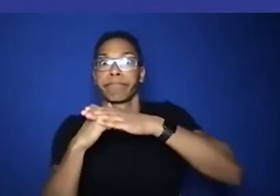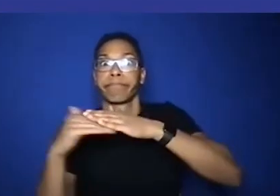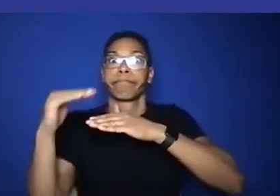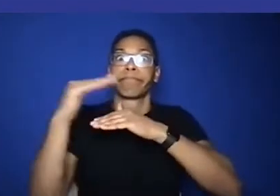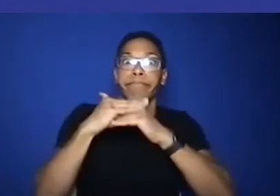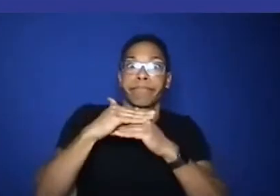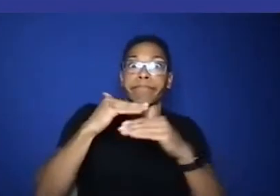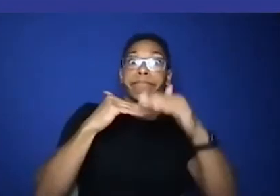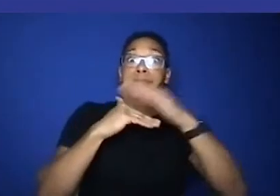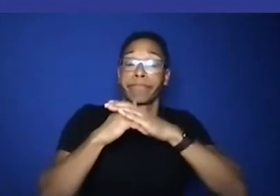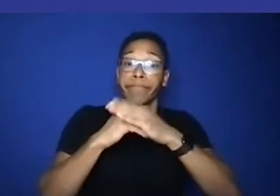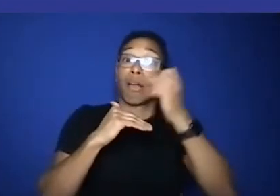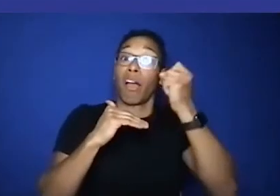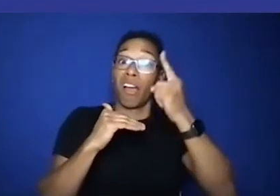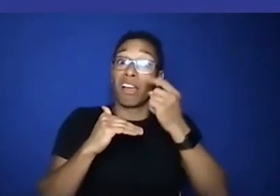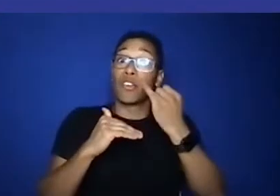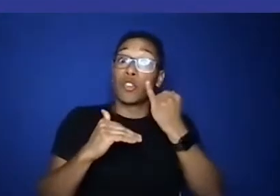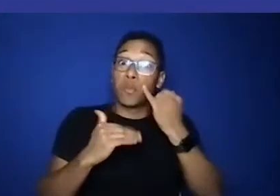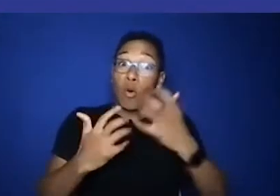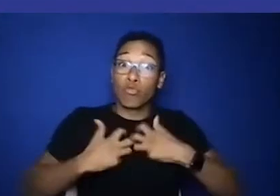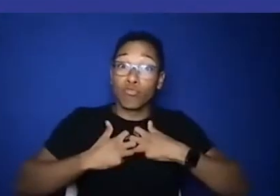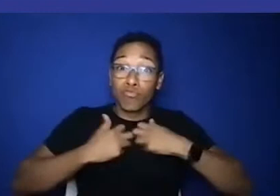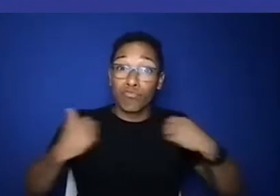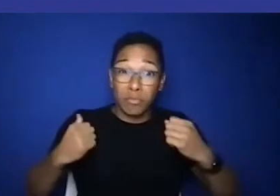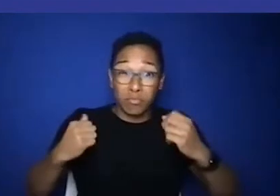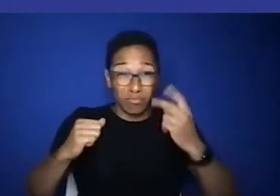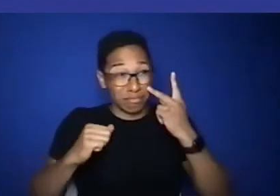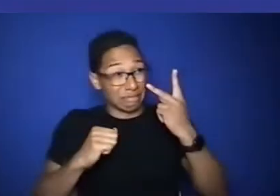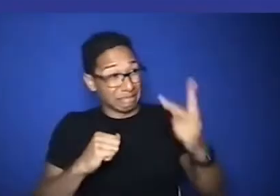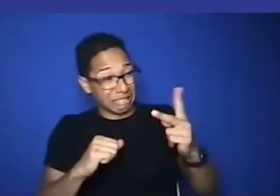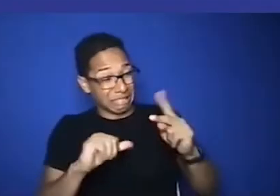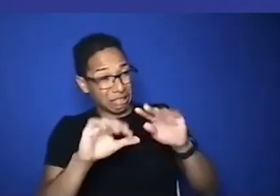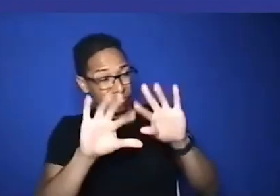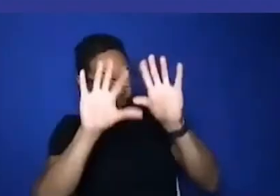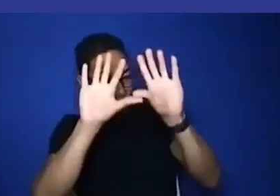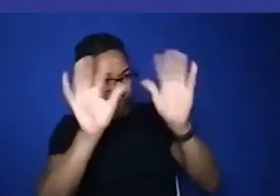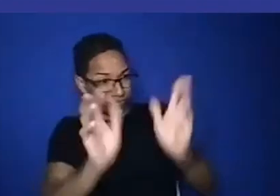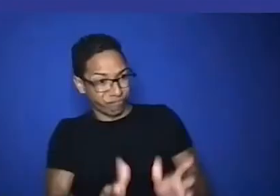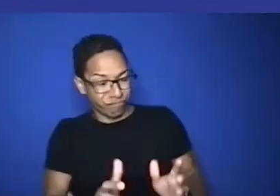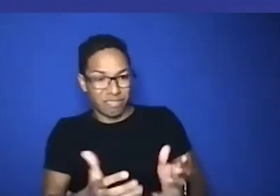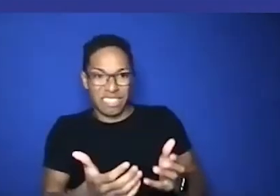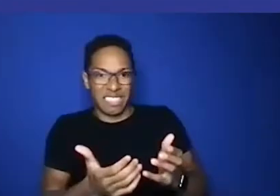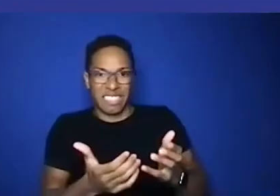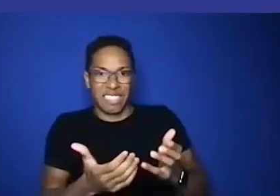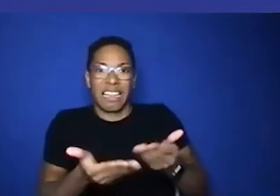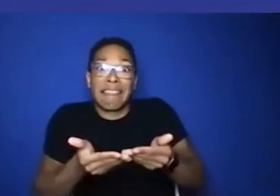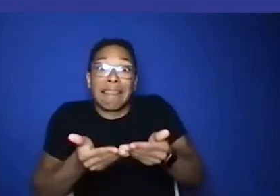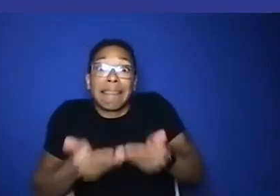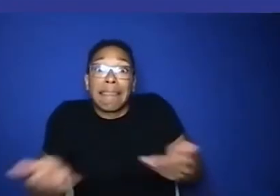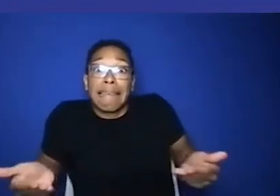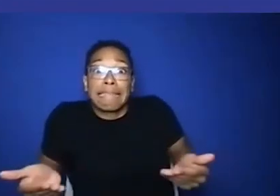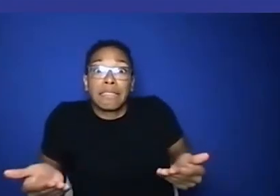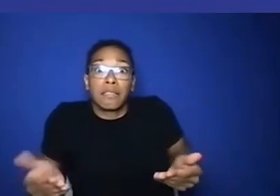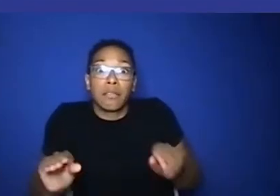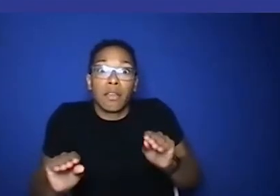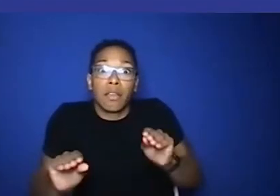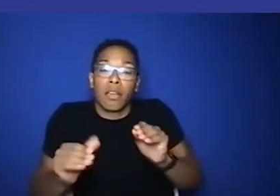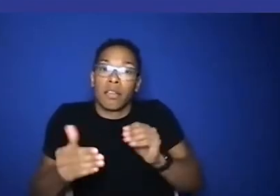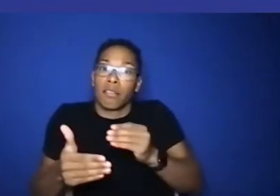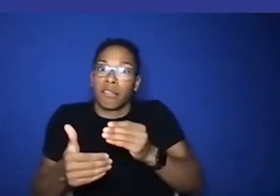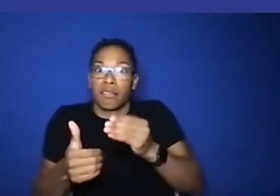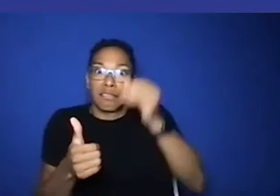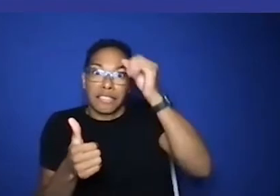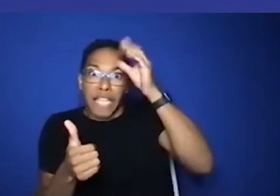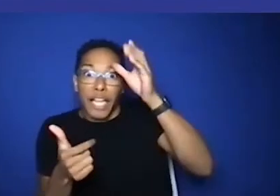you strip away and kind of codify and house material, knowledge,